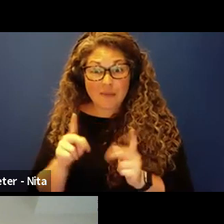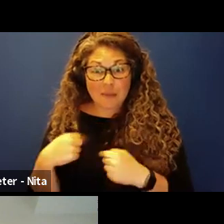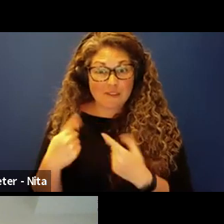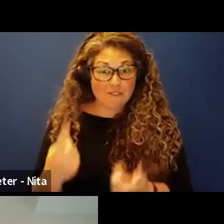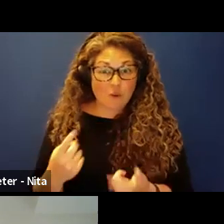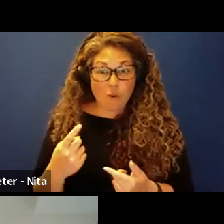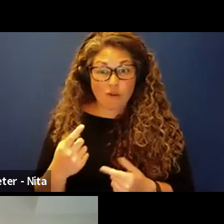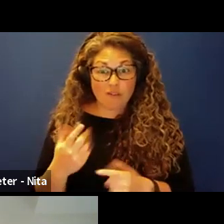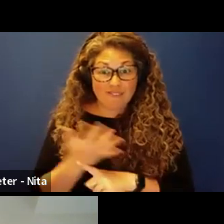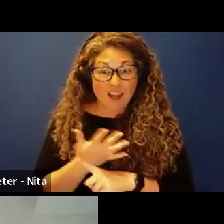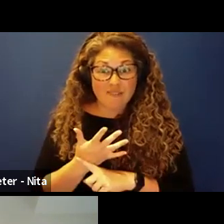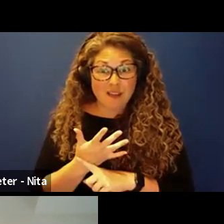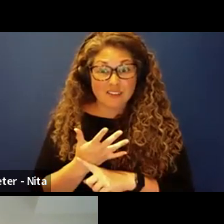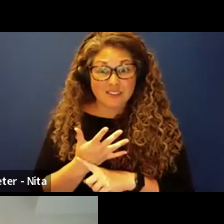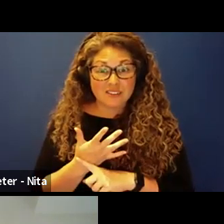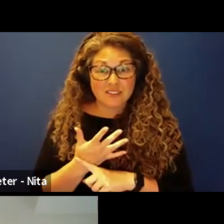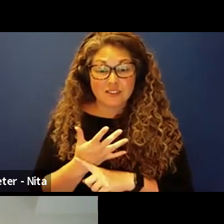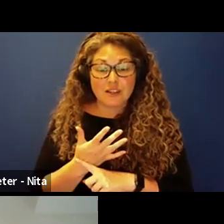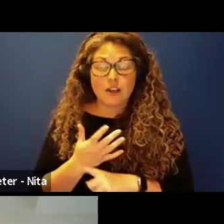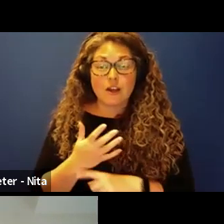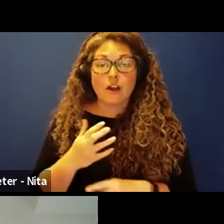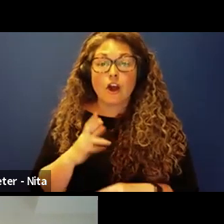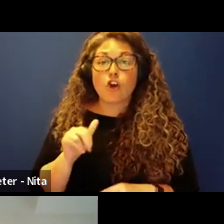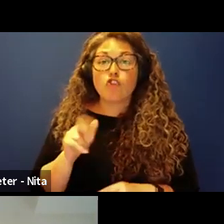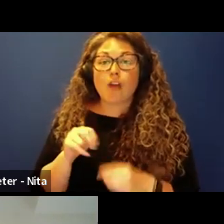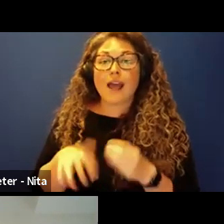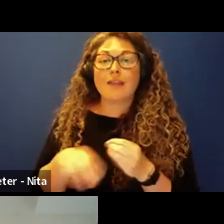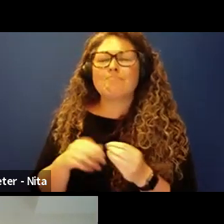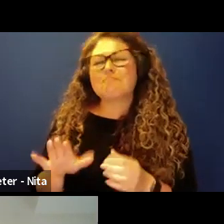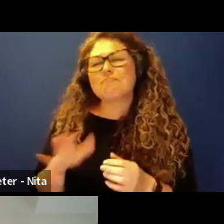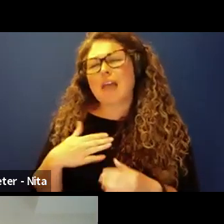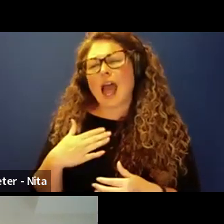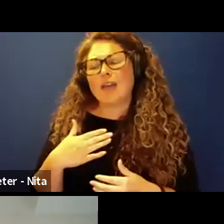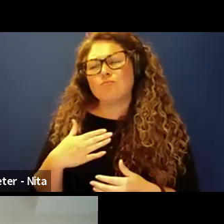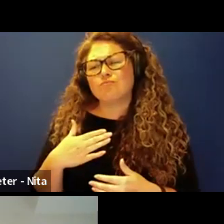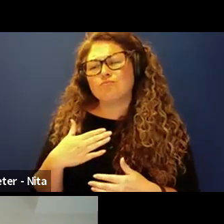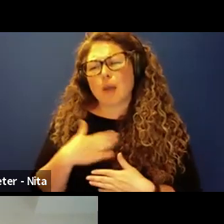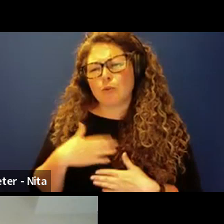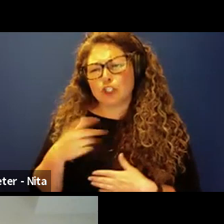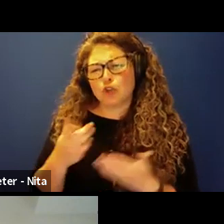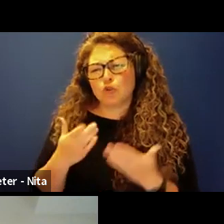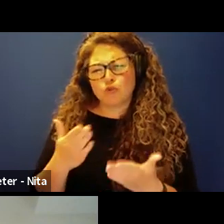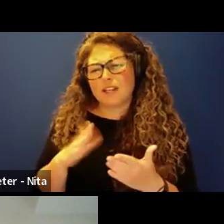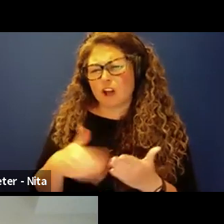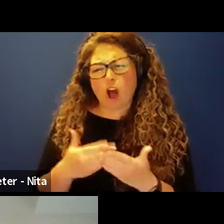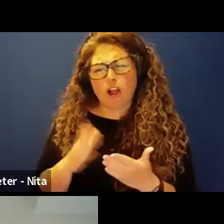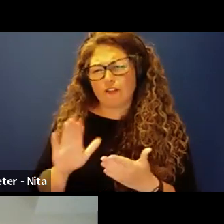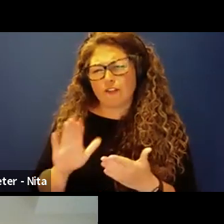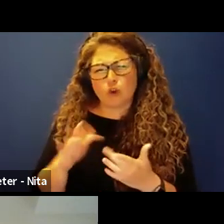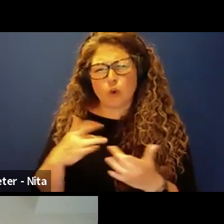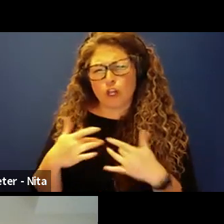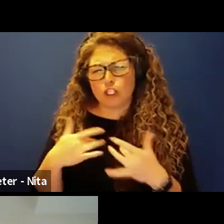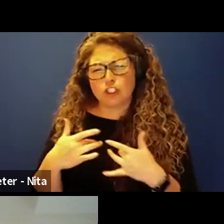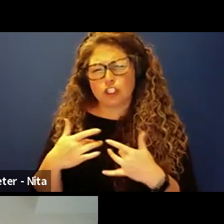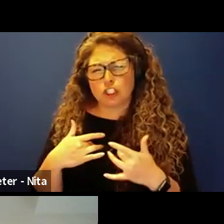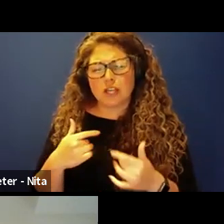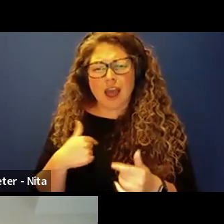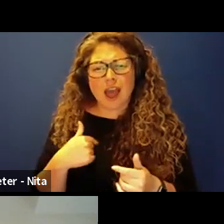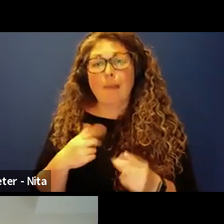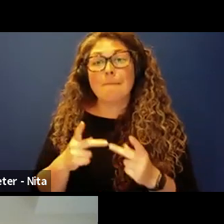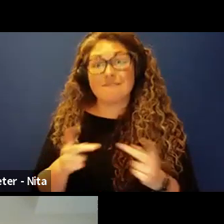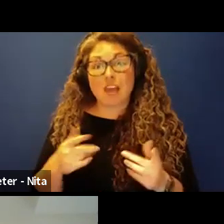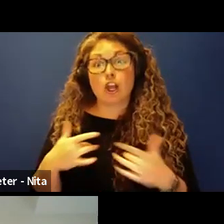5 months rather. And Sabrina, I appreciate you raising these concerns, and I am very concerned